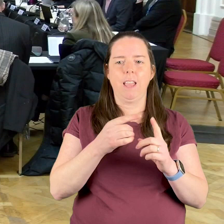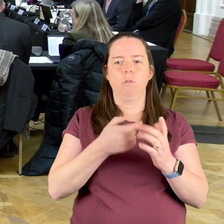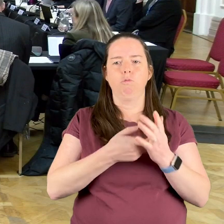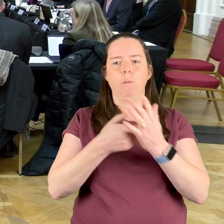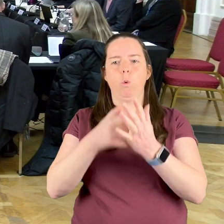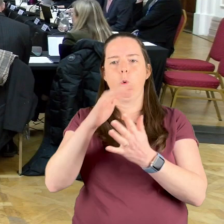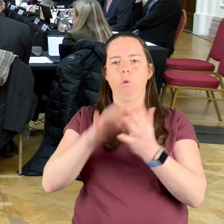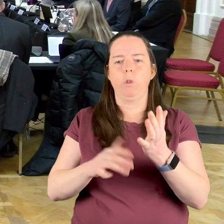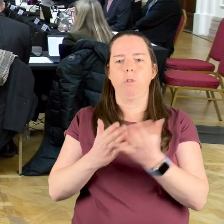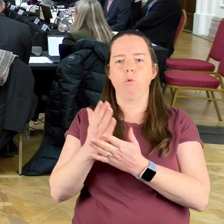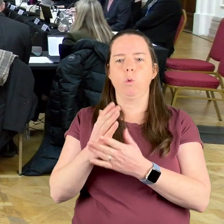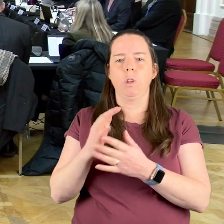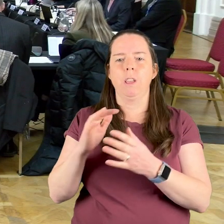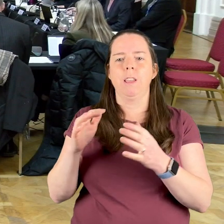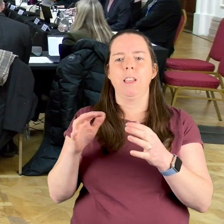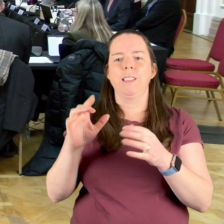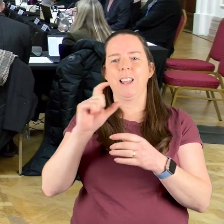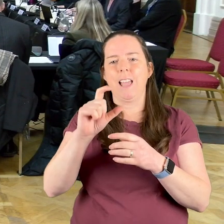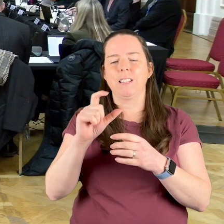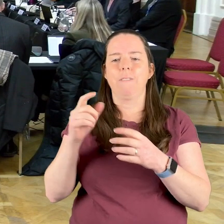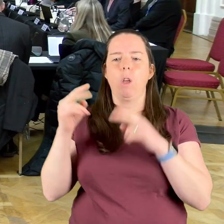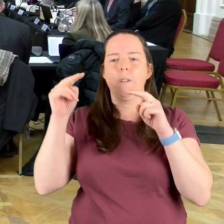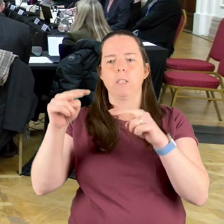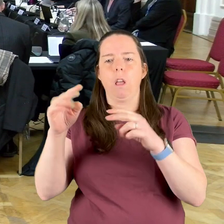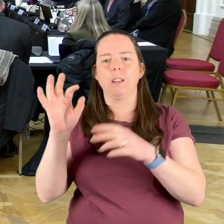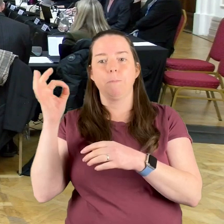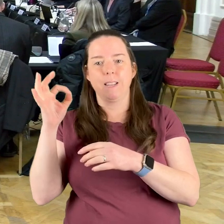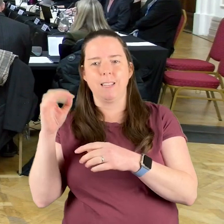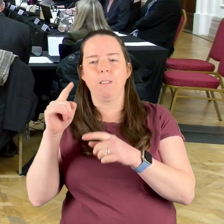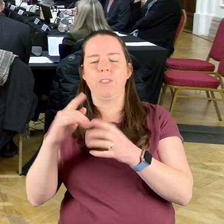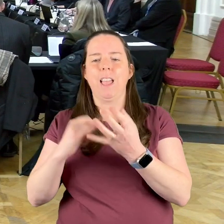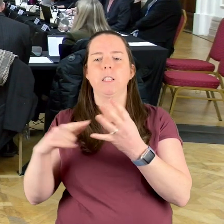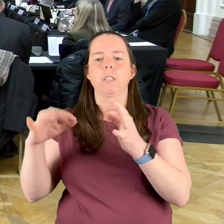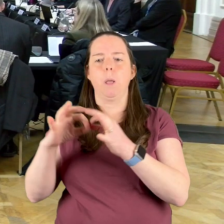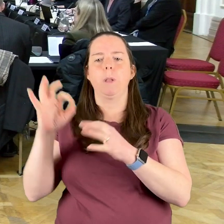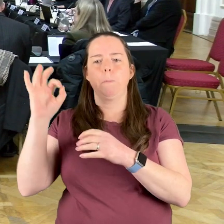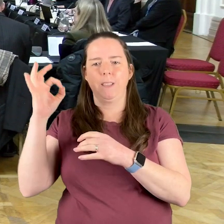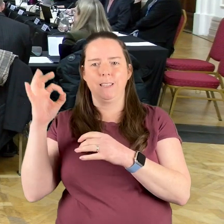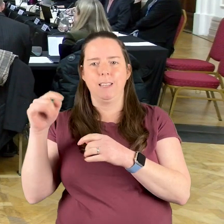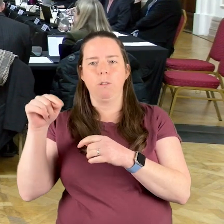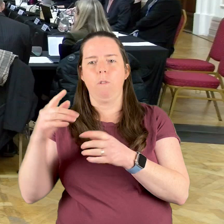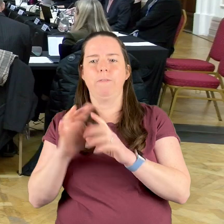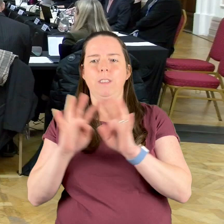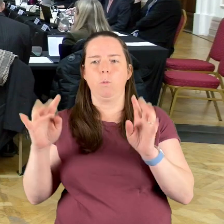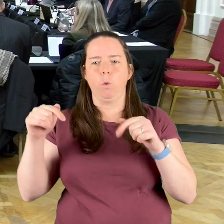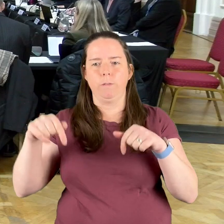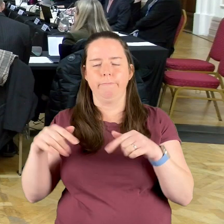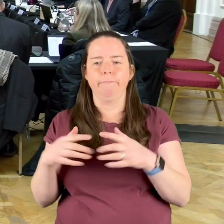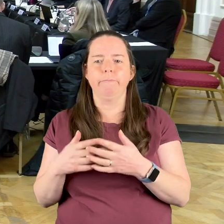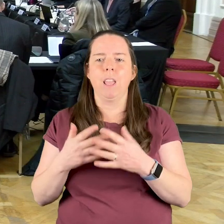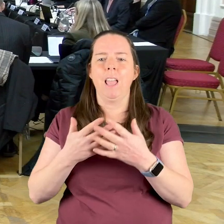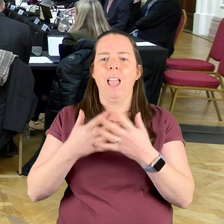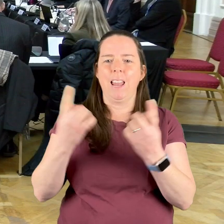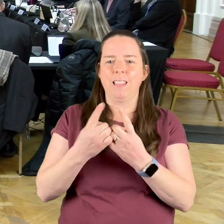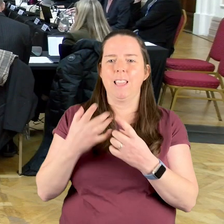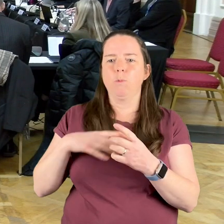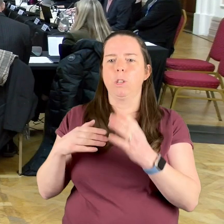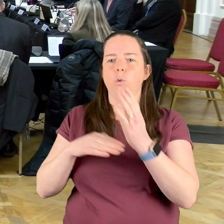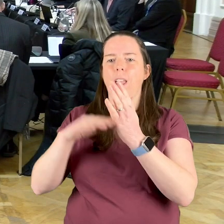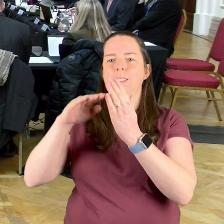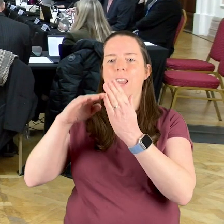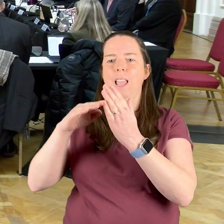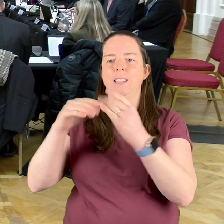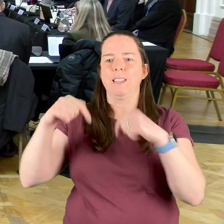through the Quality and Oversight Committee that Mercy Chair is a subcommittee of this board. And anything that we need to escalate